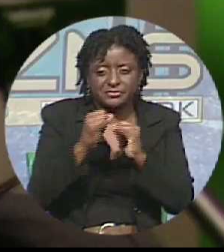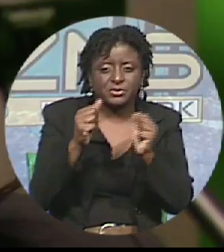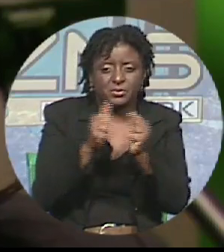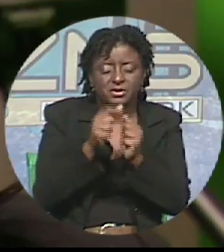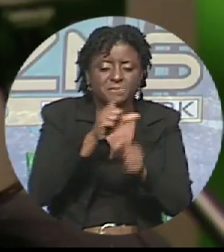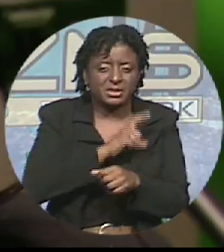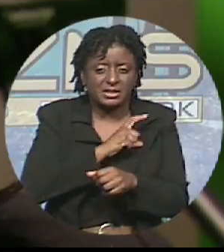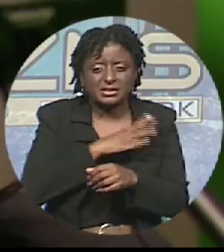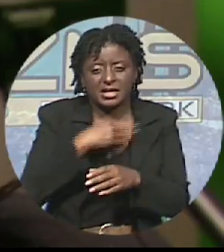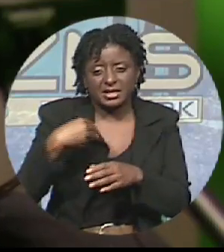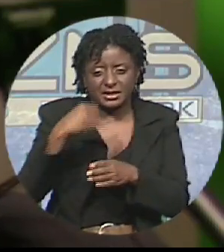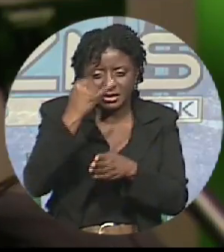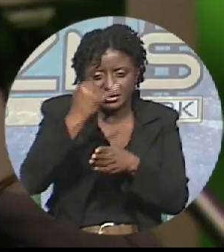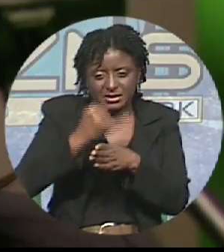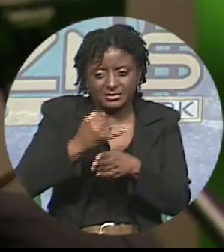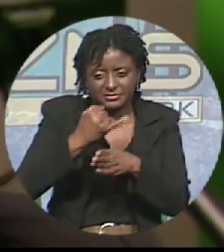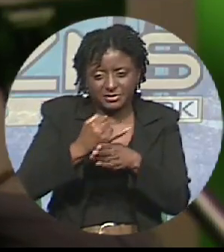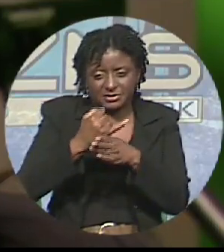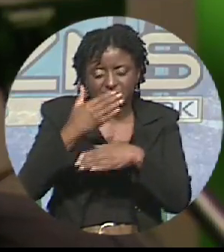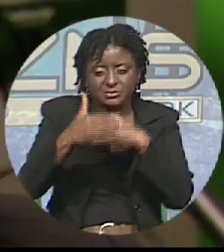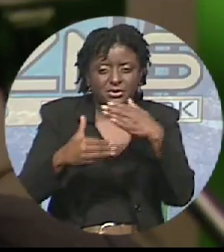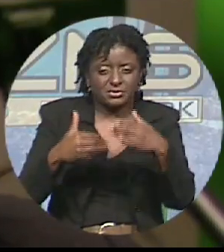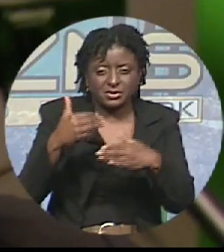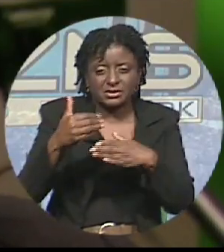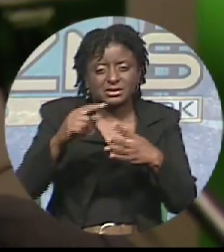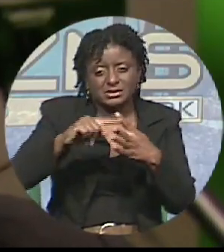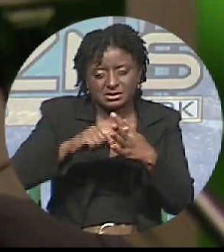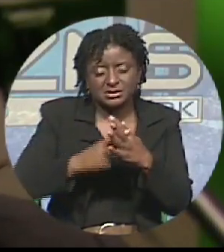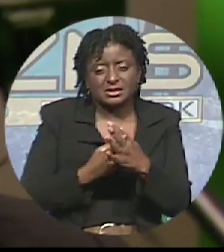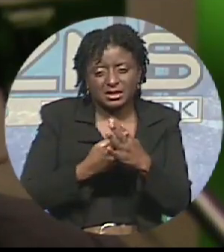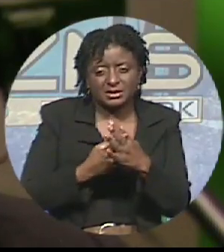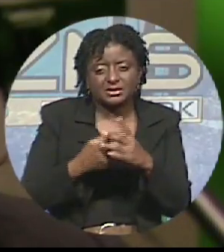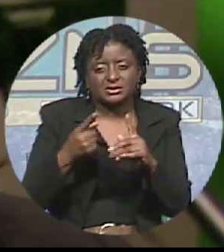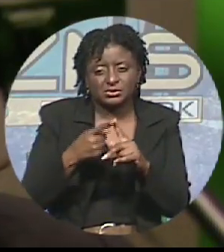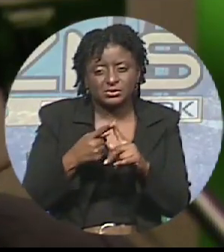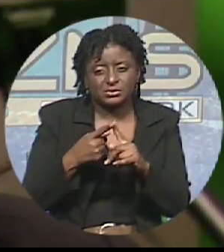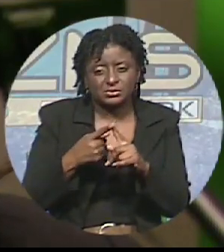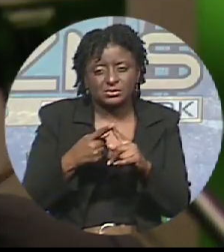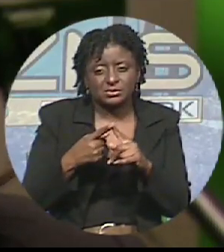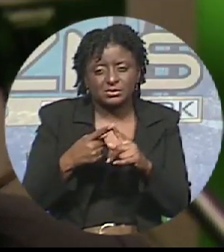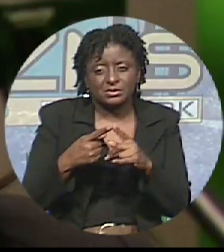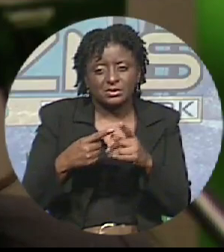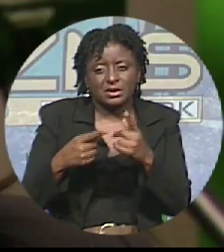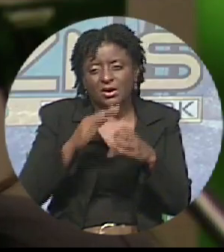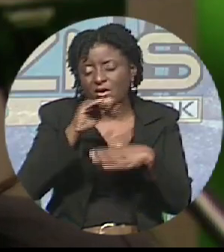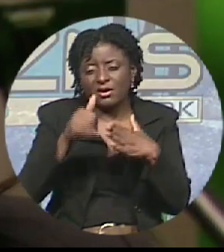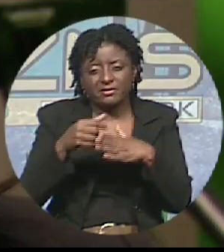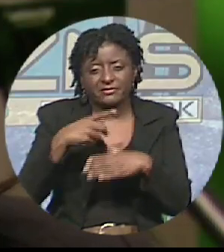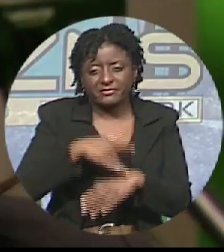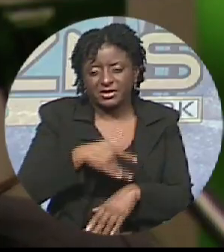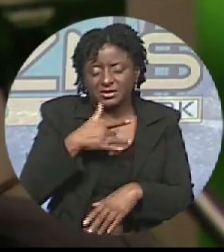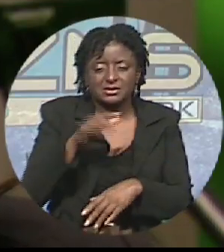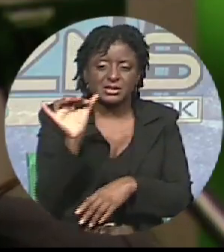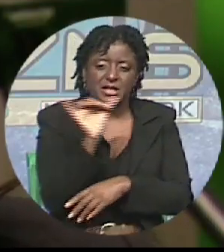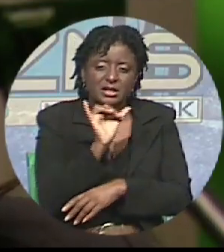process, it started to come like, okay, it just all feels like a dream right